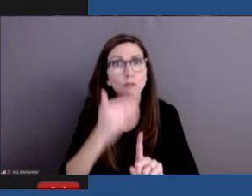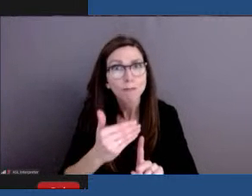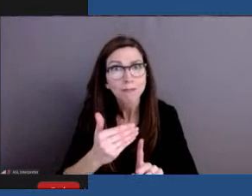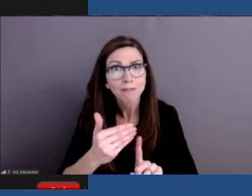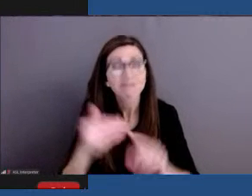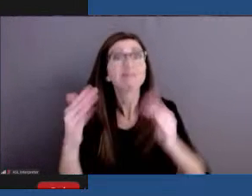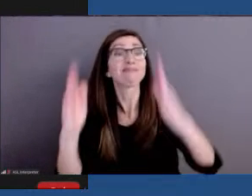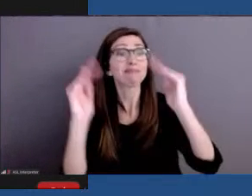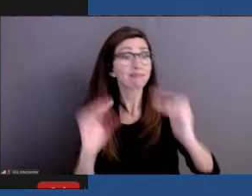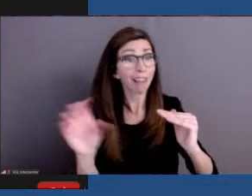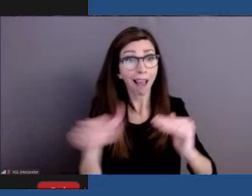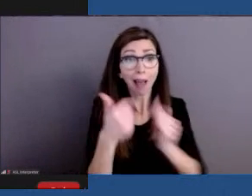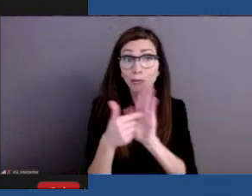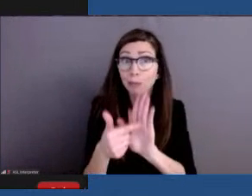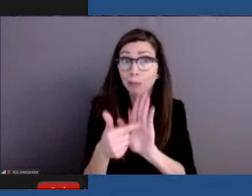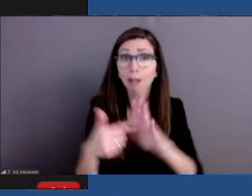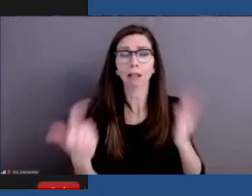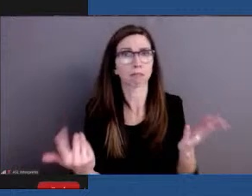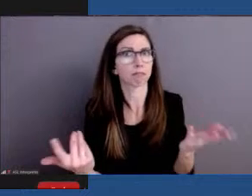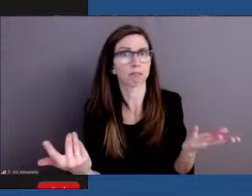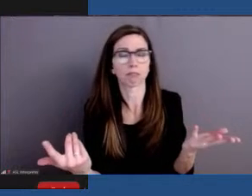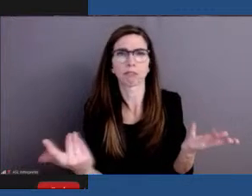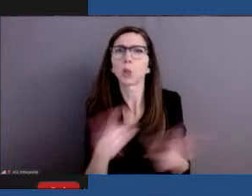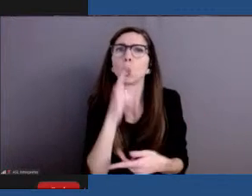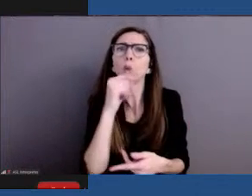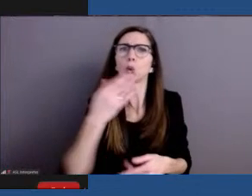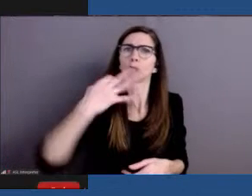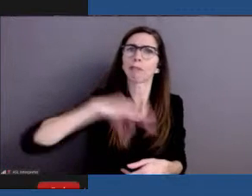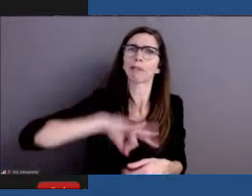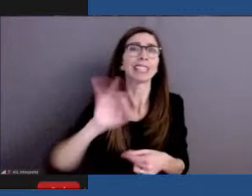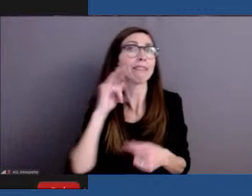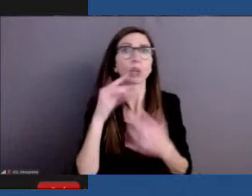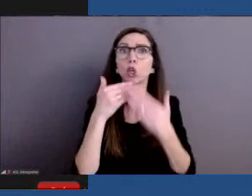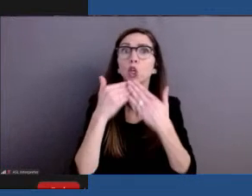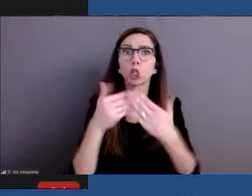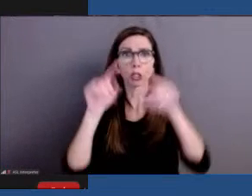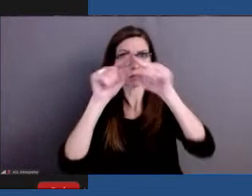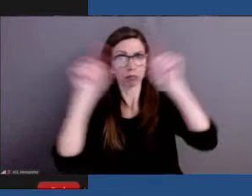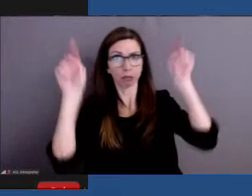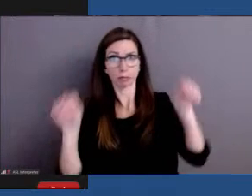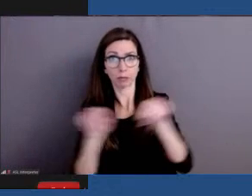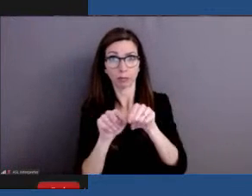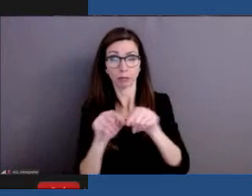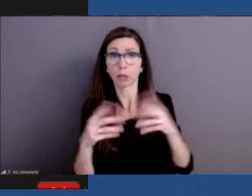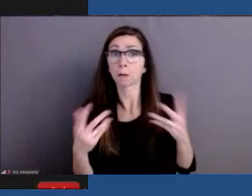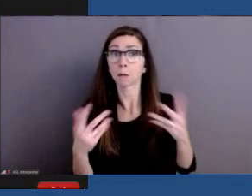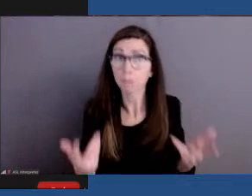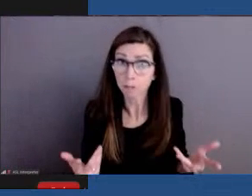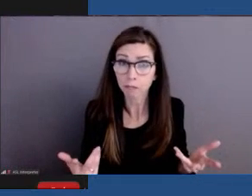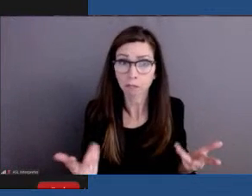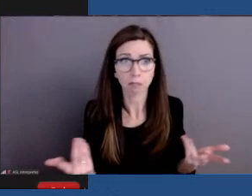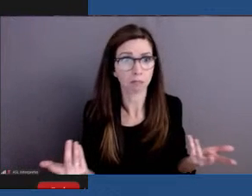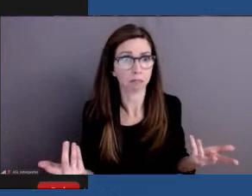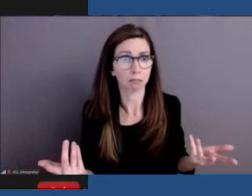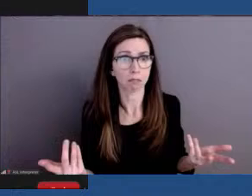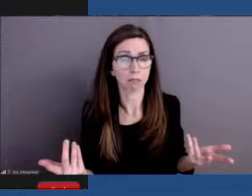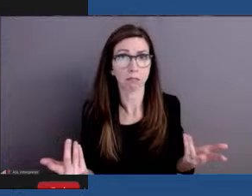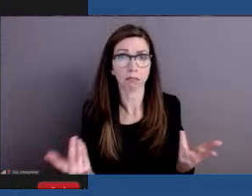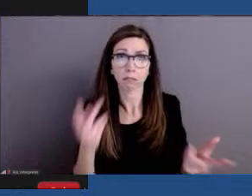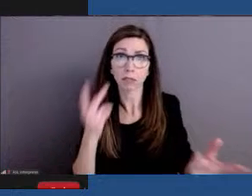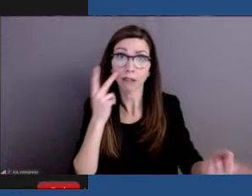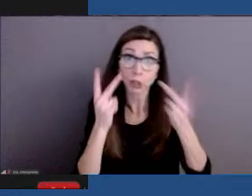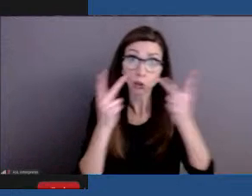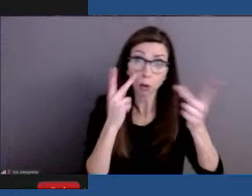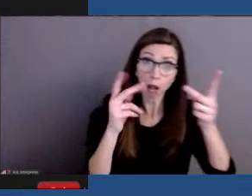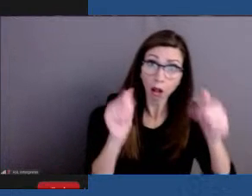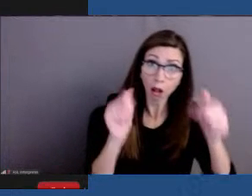from accessible signage, is it people with vision loss or people with hearing loss? So all aspects